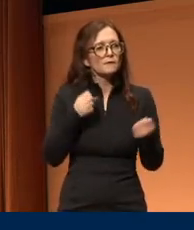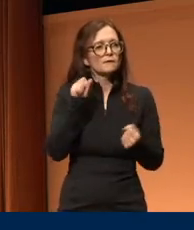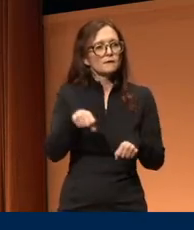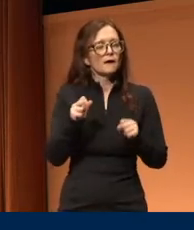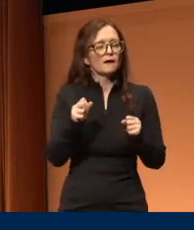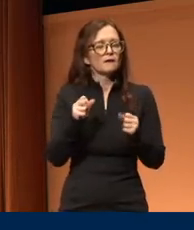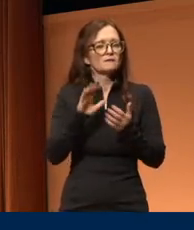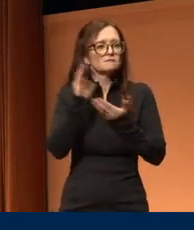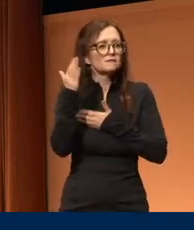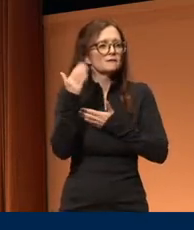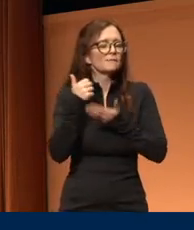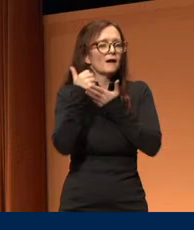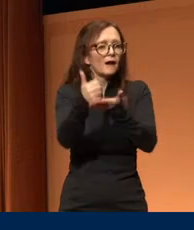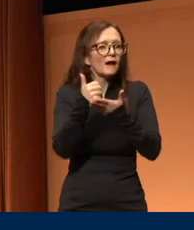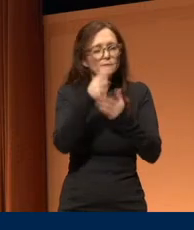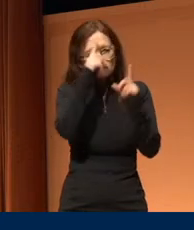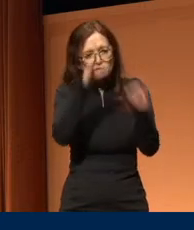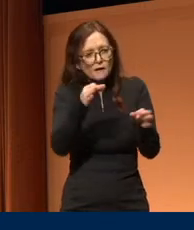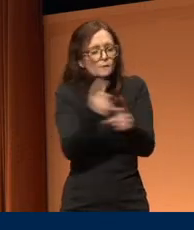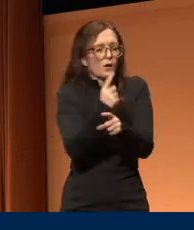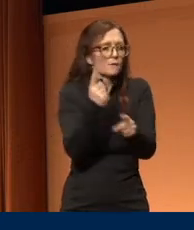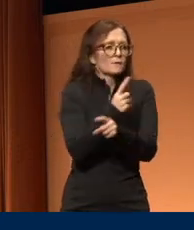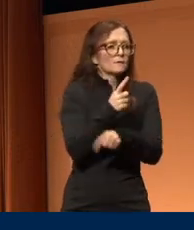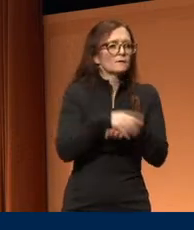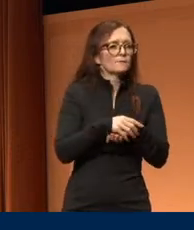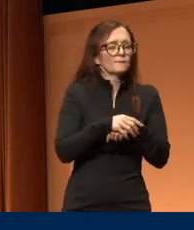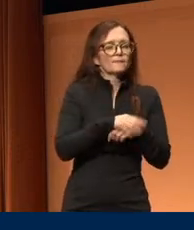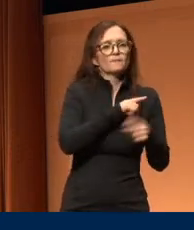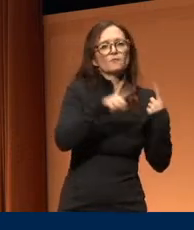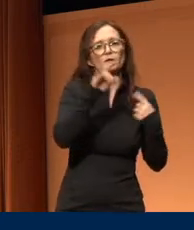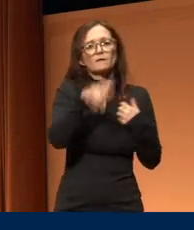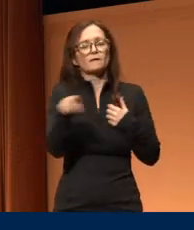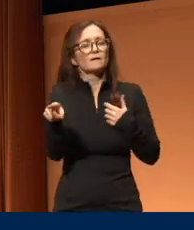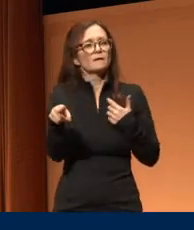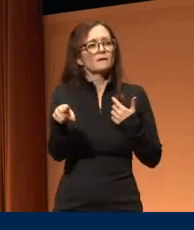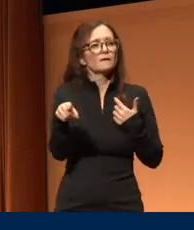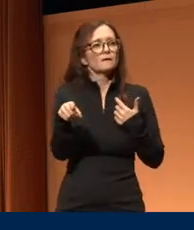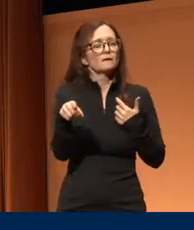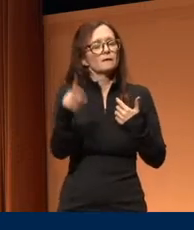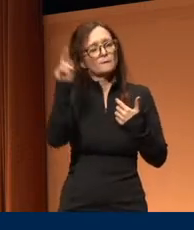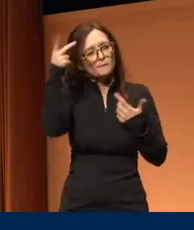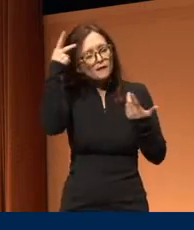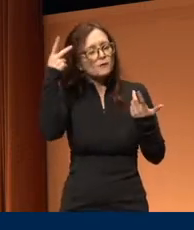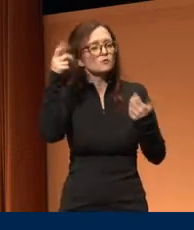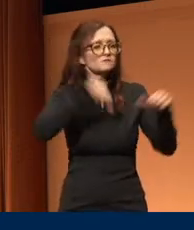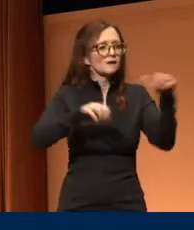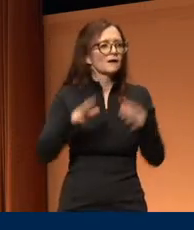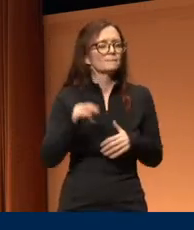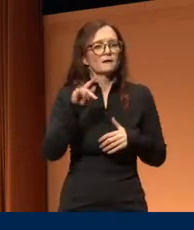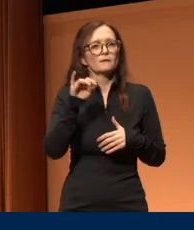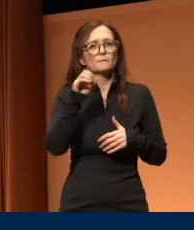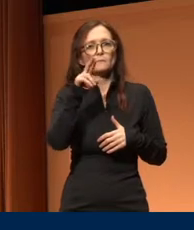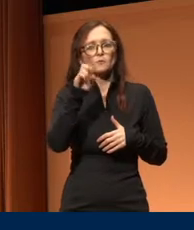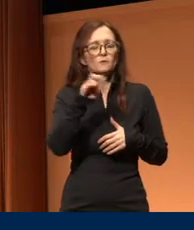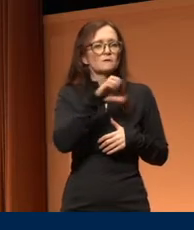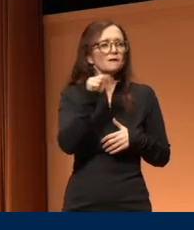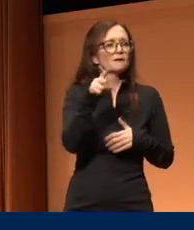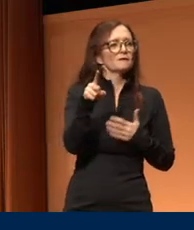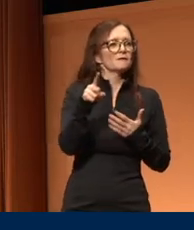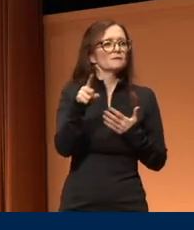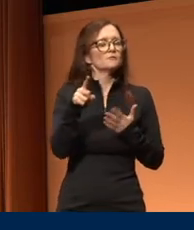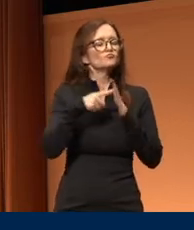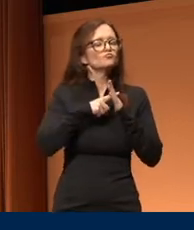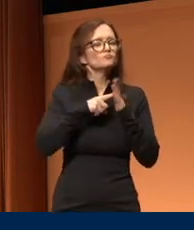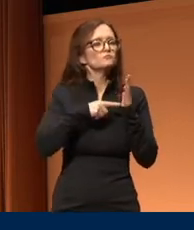seem to be able to decide properly or at all, to the recent book by political scientist Michael Morell on empathy, which shows